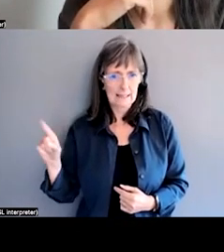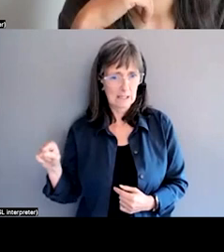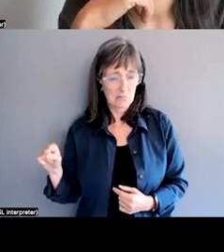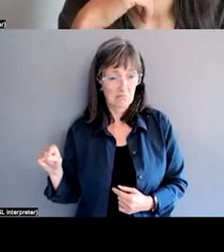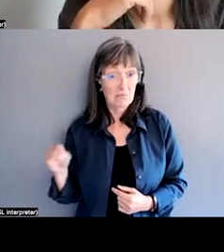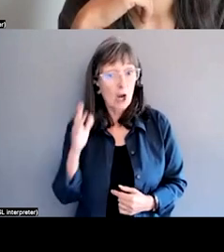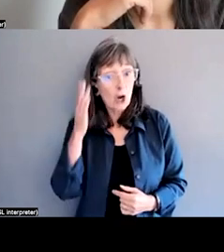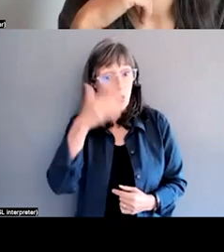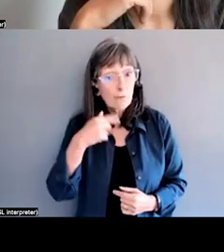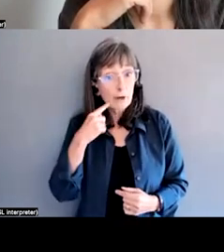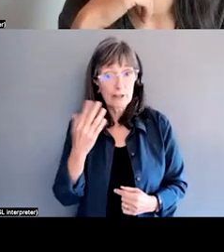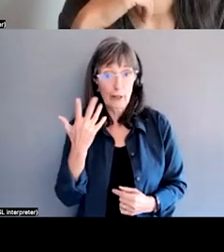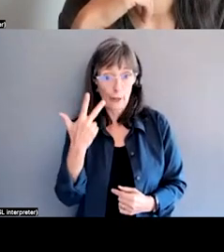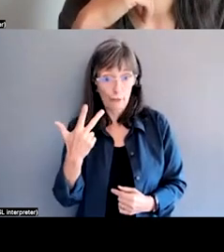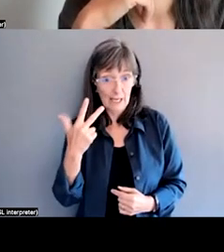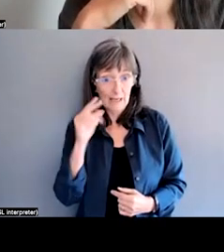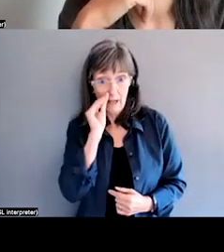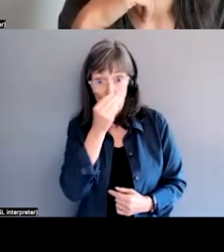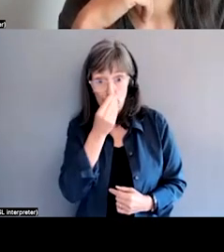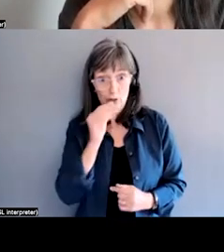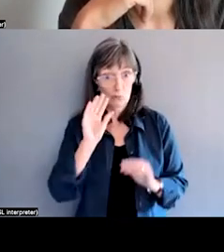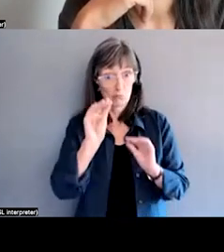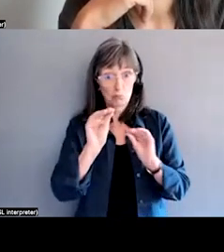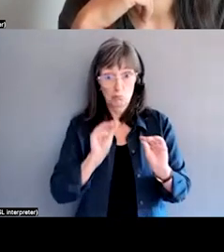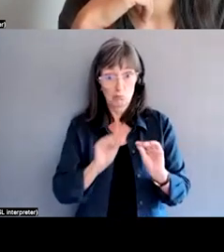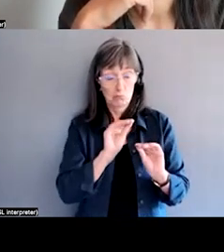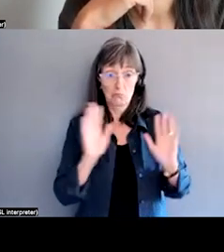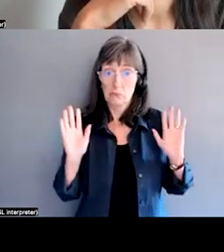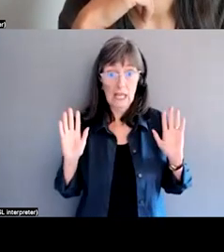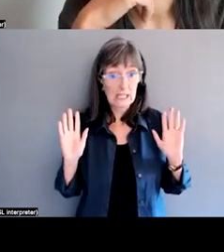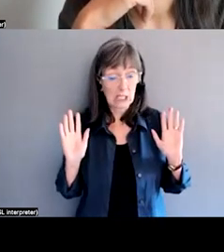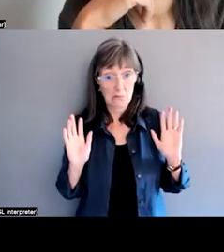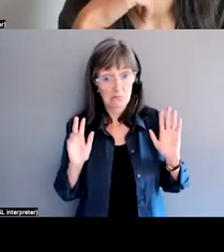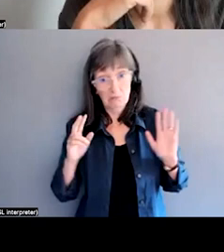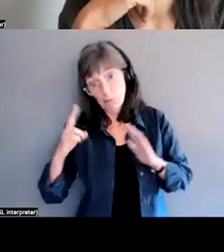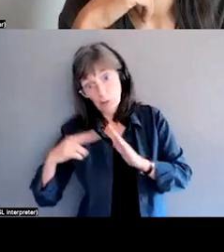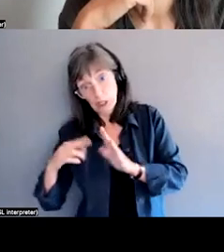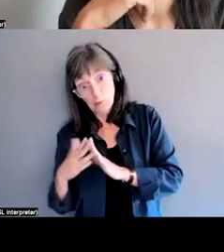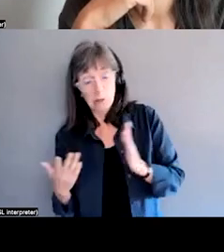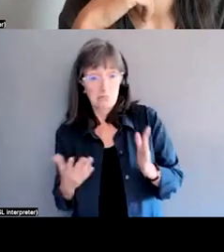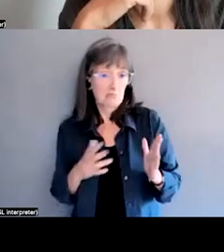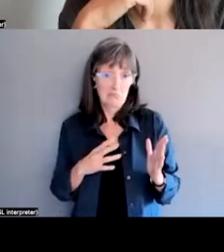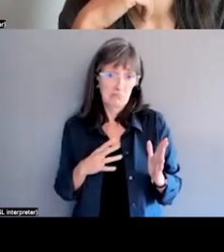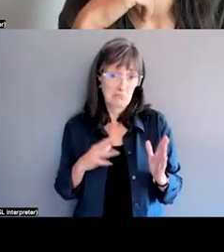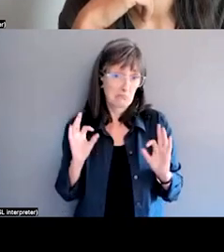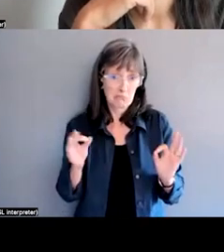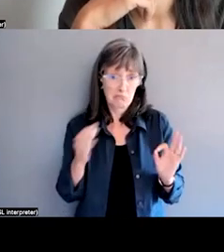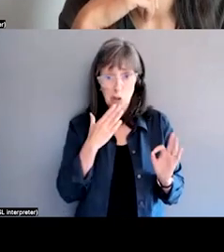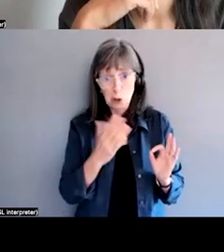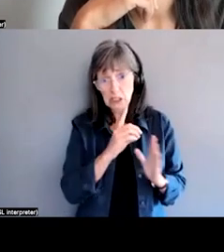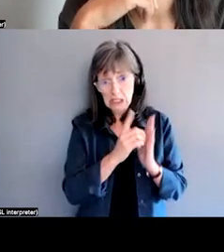flowers, and that was it. That's all the thought I gave to the cover as I'm reading this book. It's a perfectly well-designed